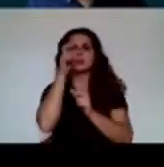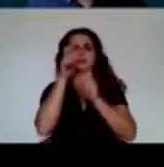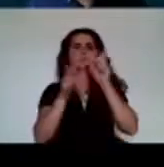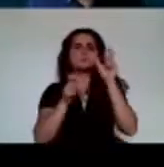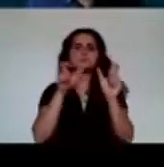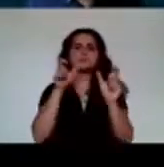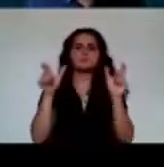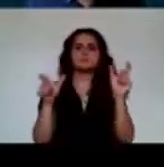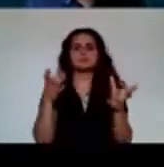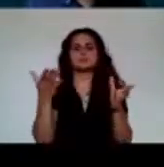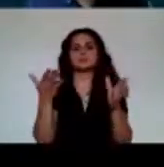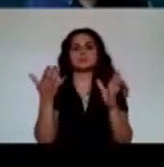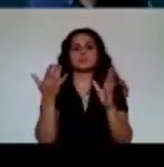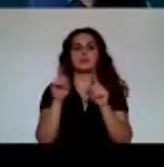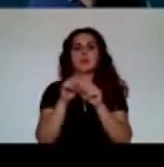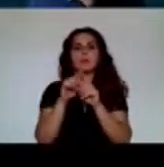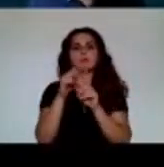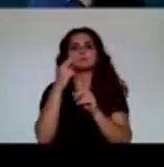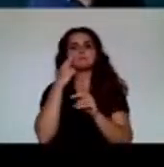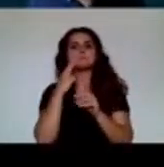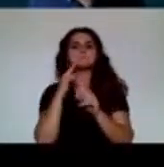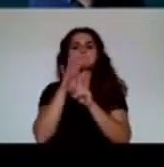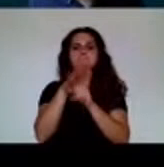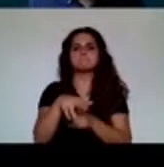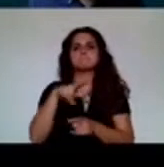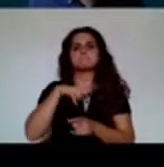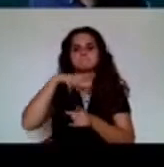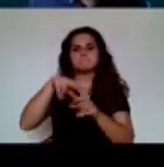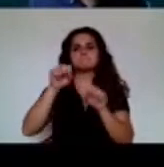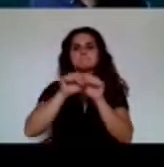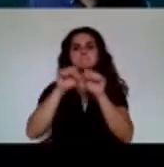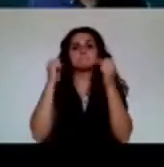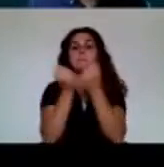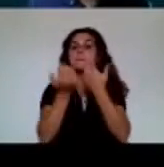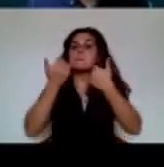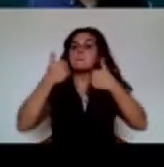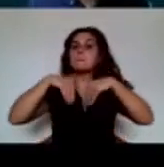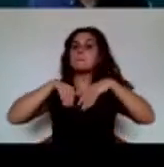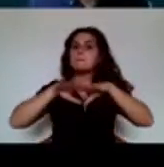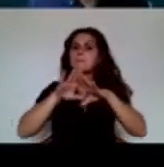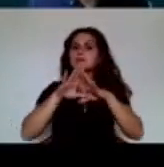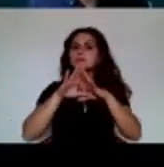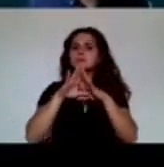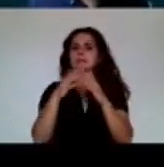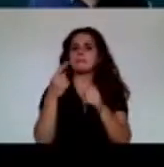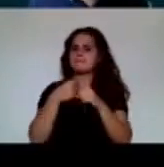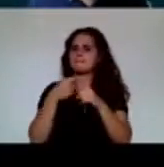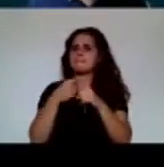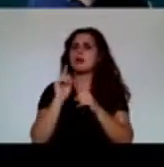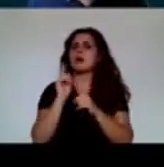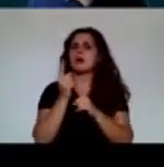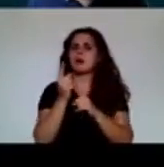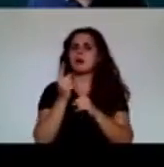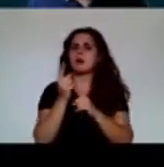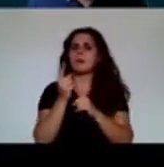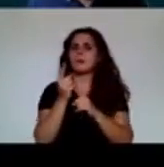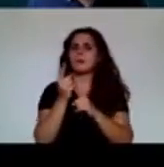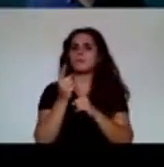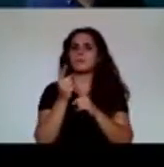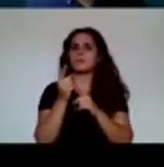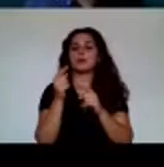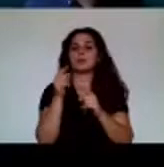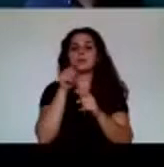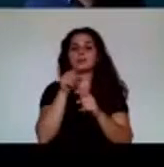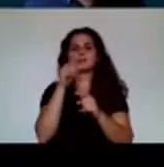perceive a moderate level of racism in the Portuguese society. However, and very interesting, they